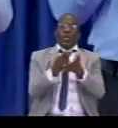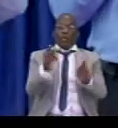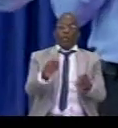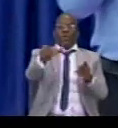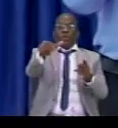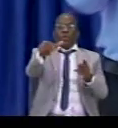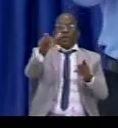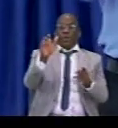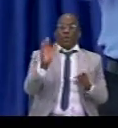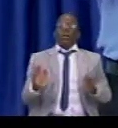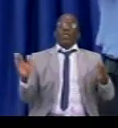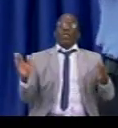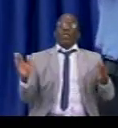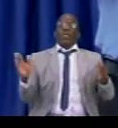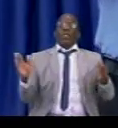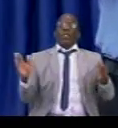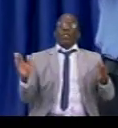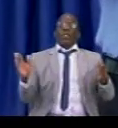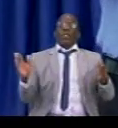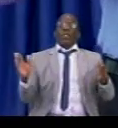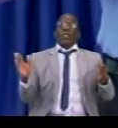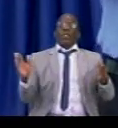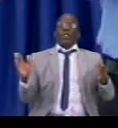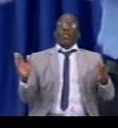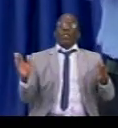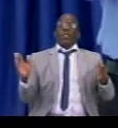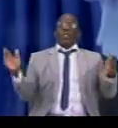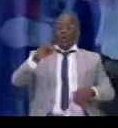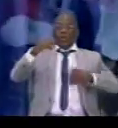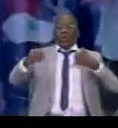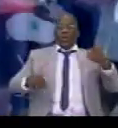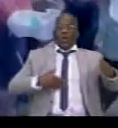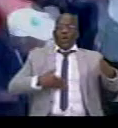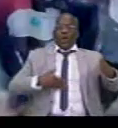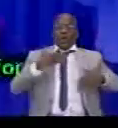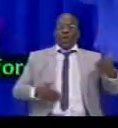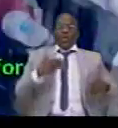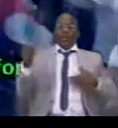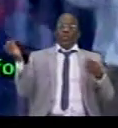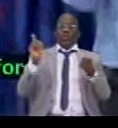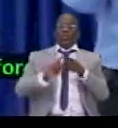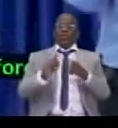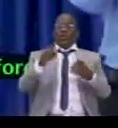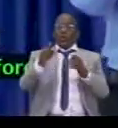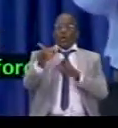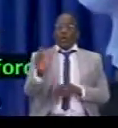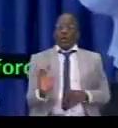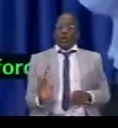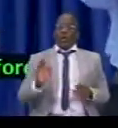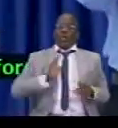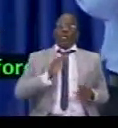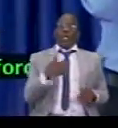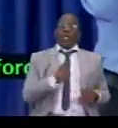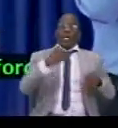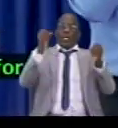God. Sing, sing for joy to